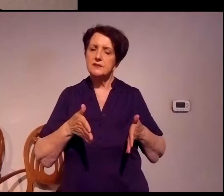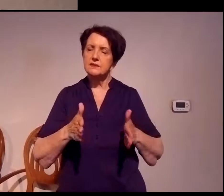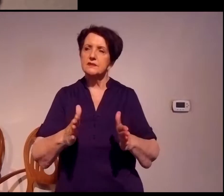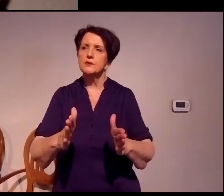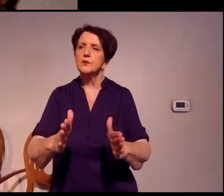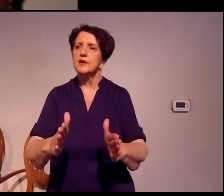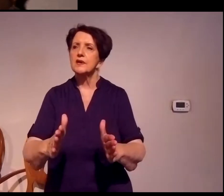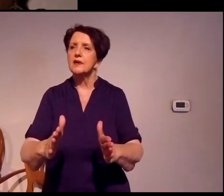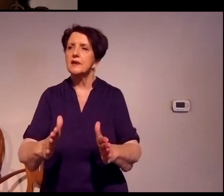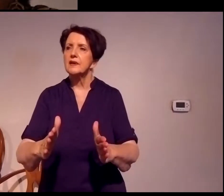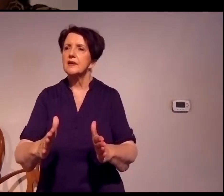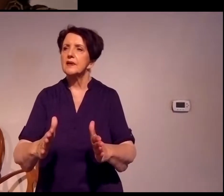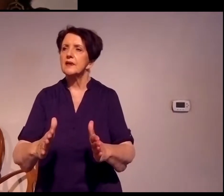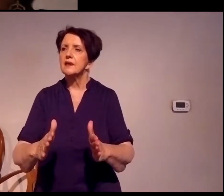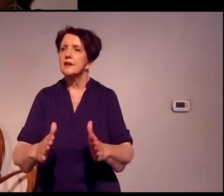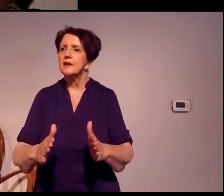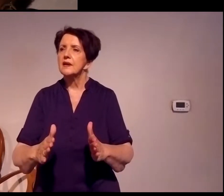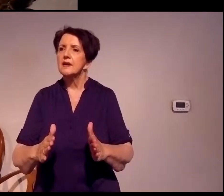Let faith be